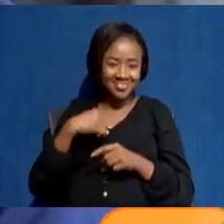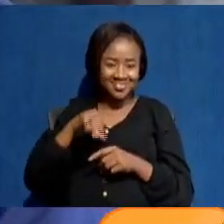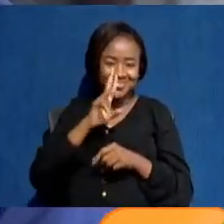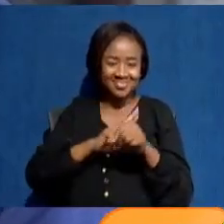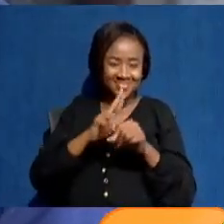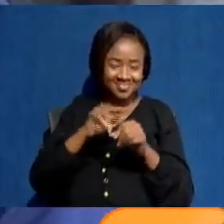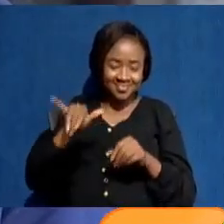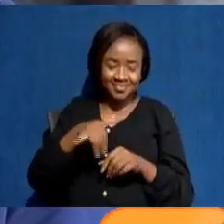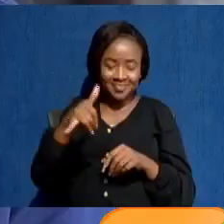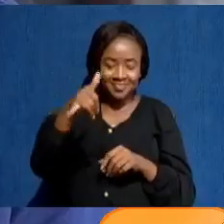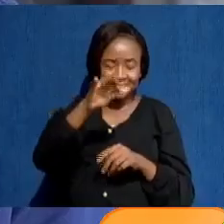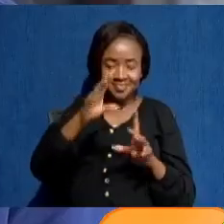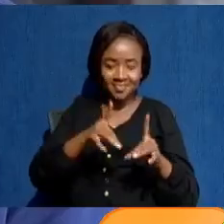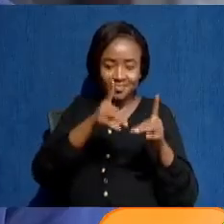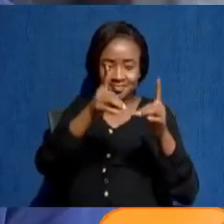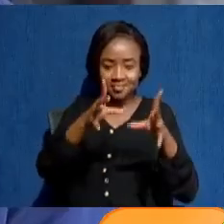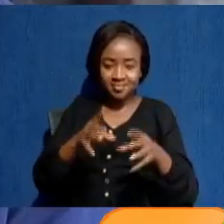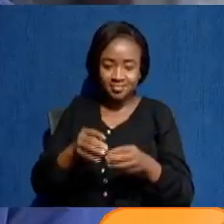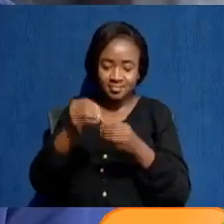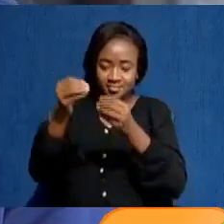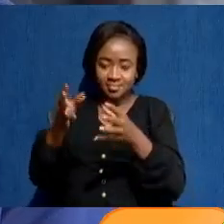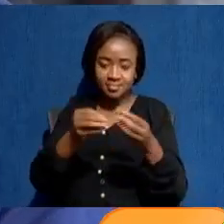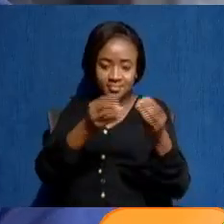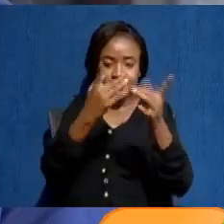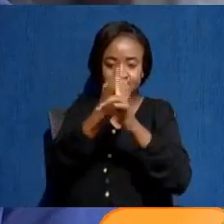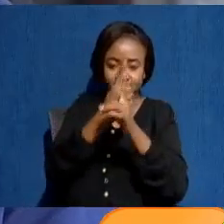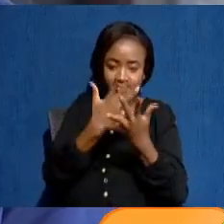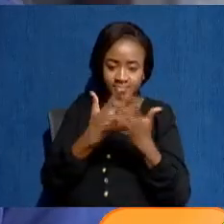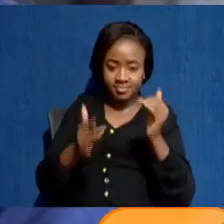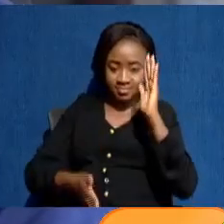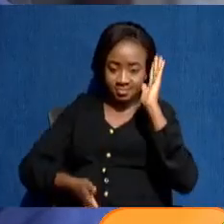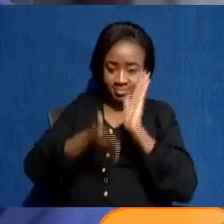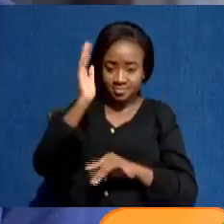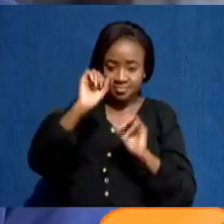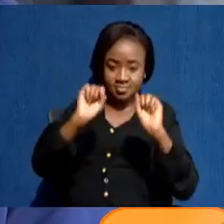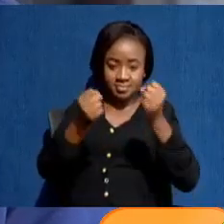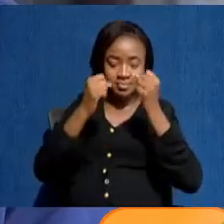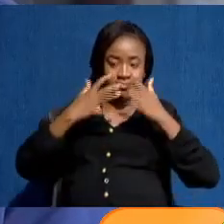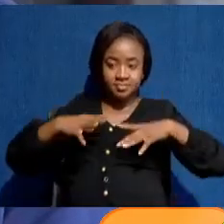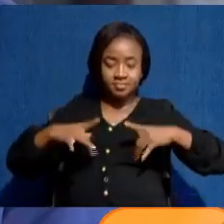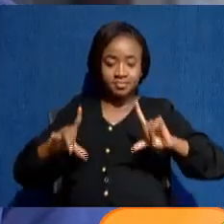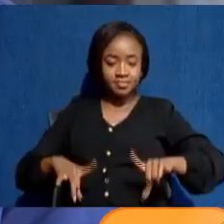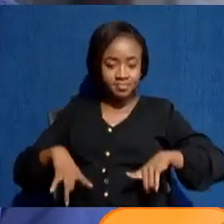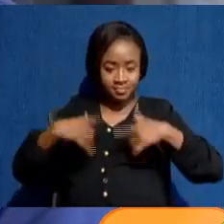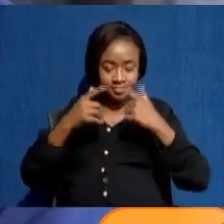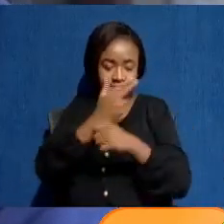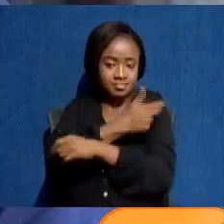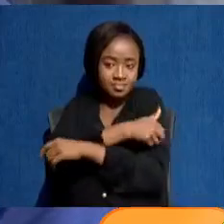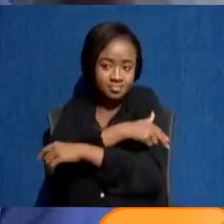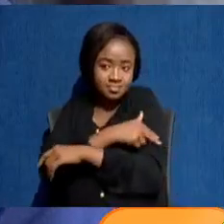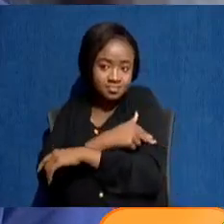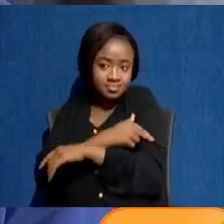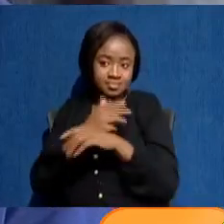deliver emergency commodities to save lives in hospitals, health centers, health